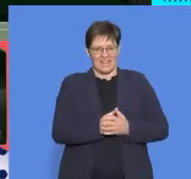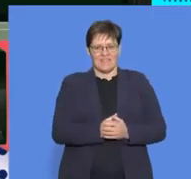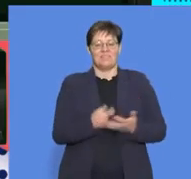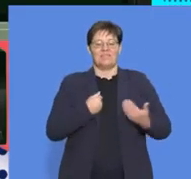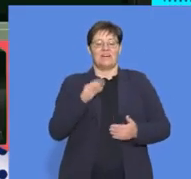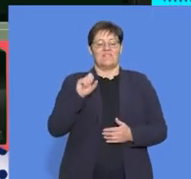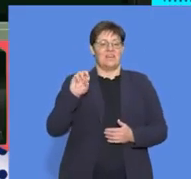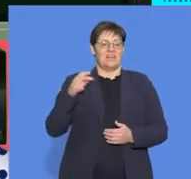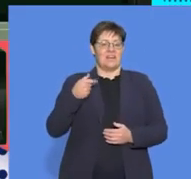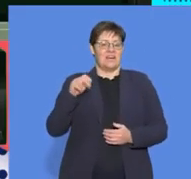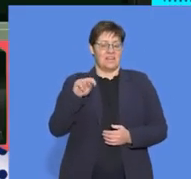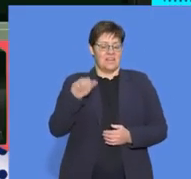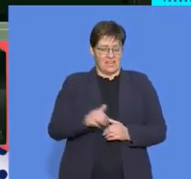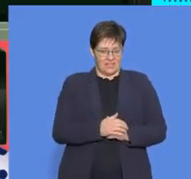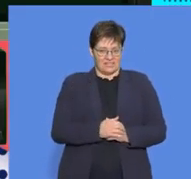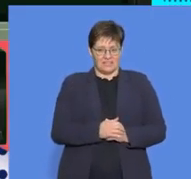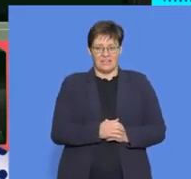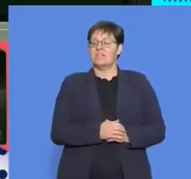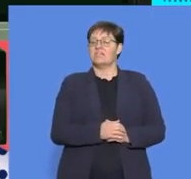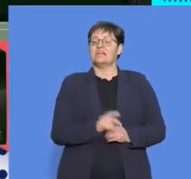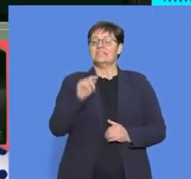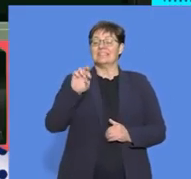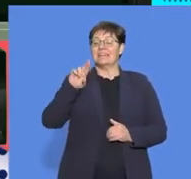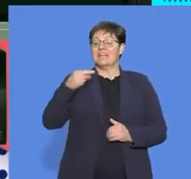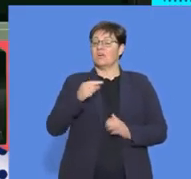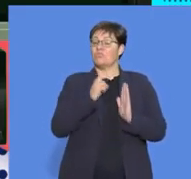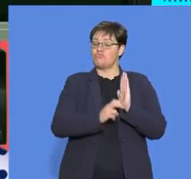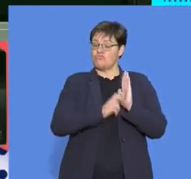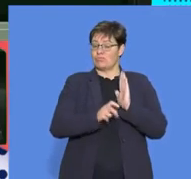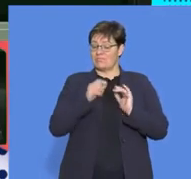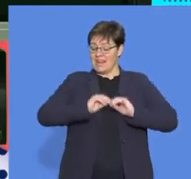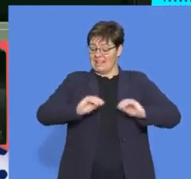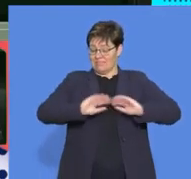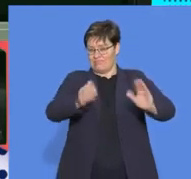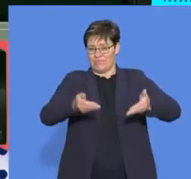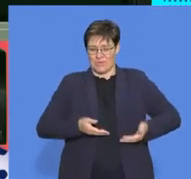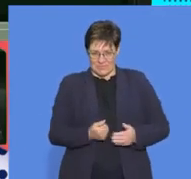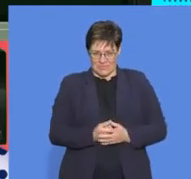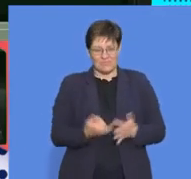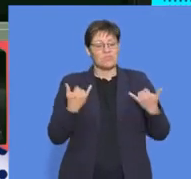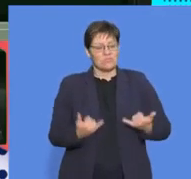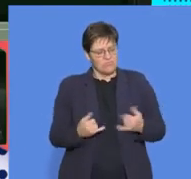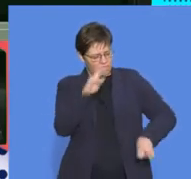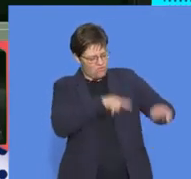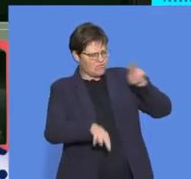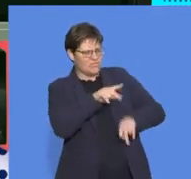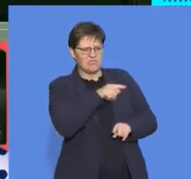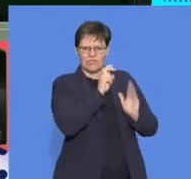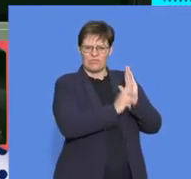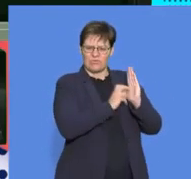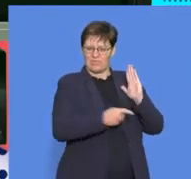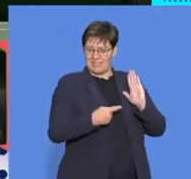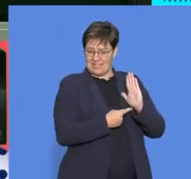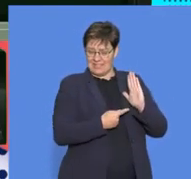Hi, I'm Farhana and welcome to this lesson on trigonometry rules. Today we're going to be doing revision of our rules